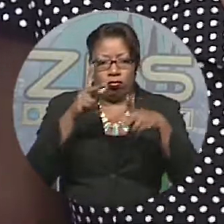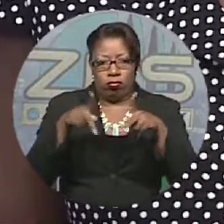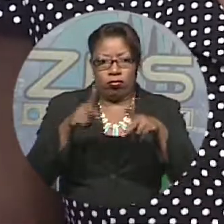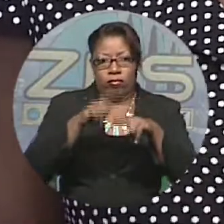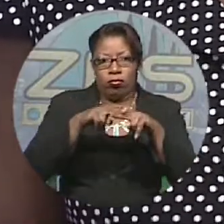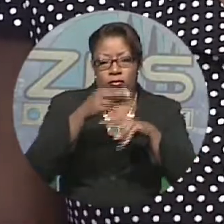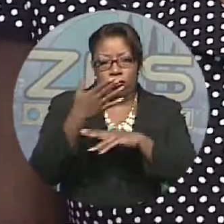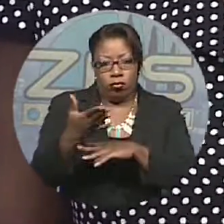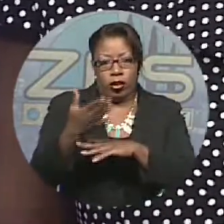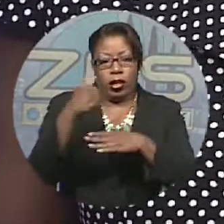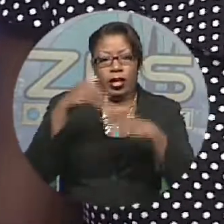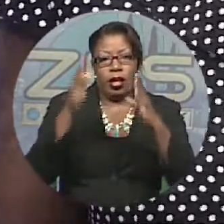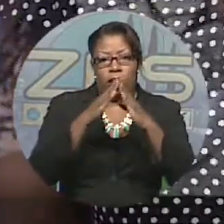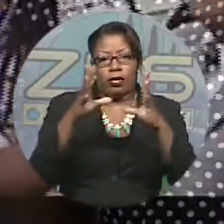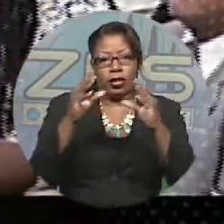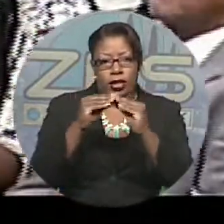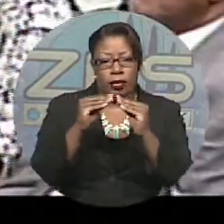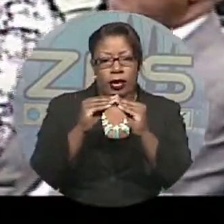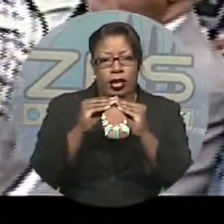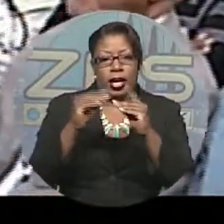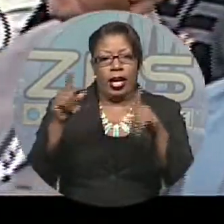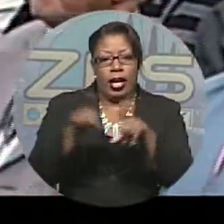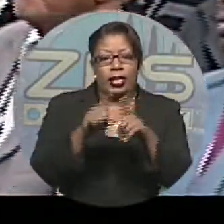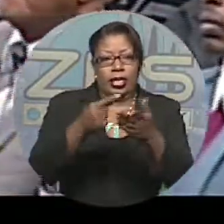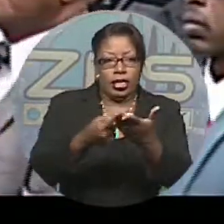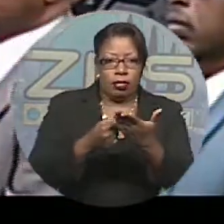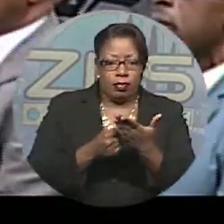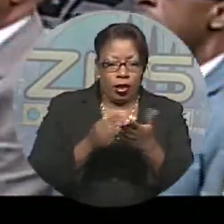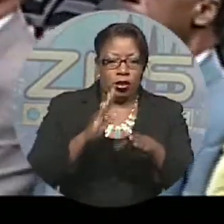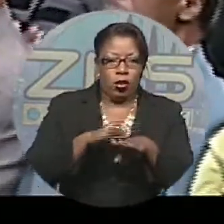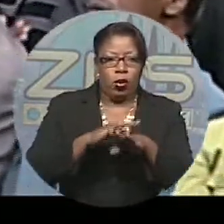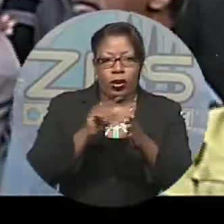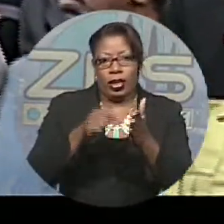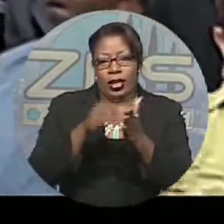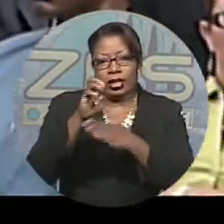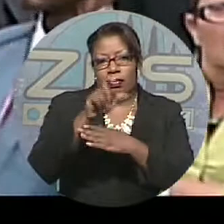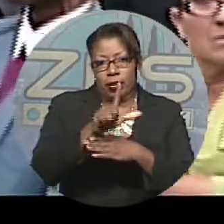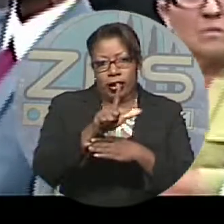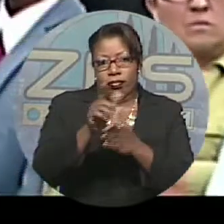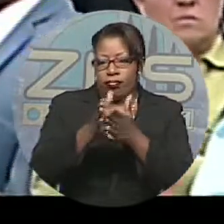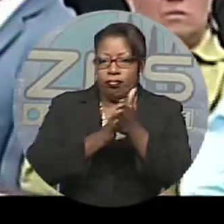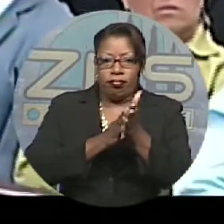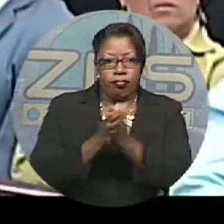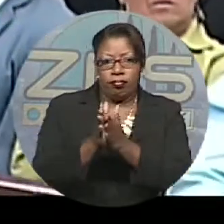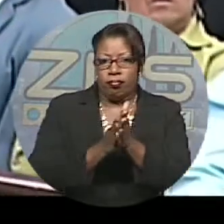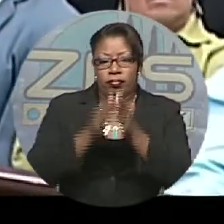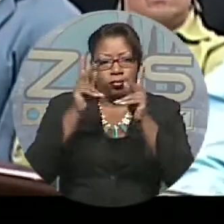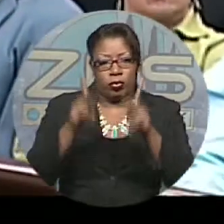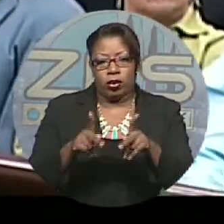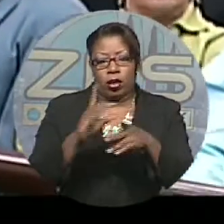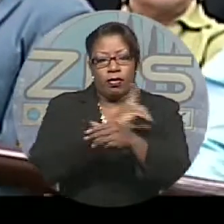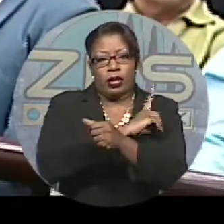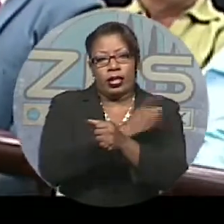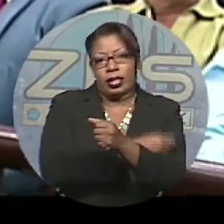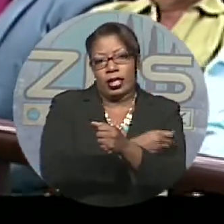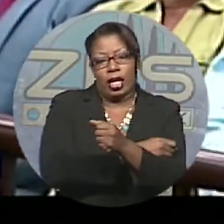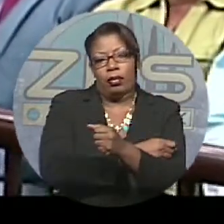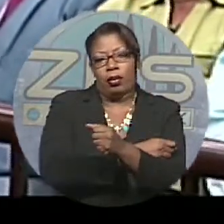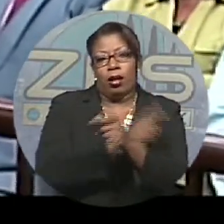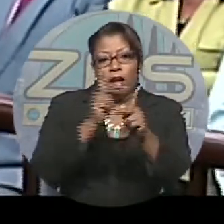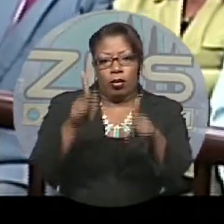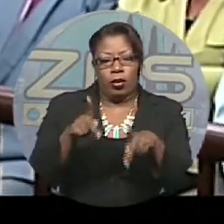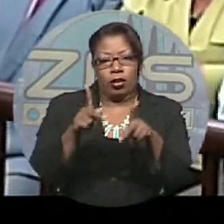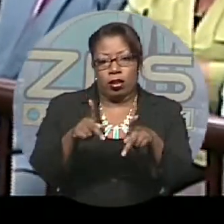Assembly this morning as government began debate on this landmark bill. Enthusiastic members of the disabled community who couldn't